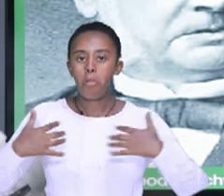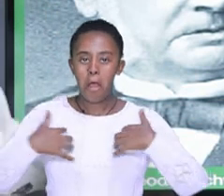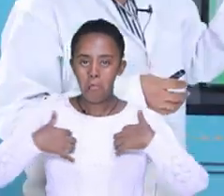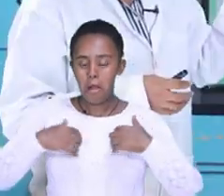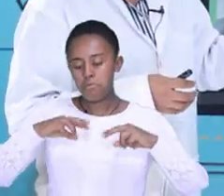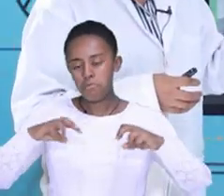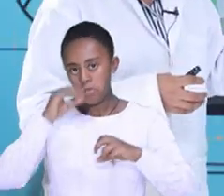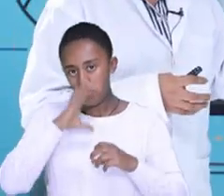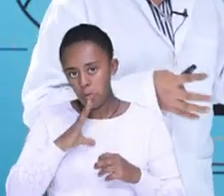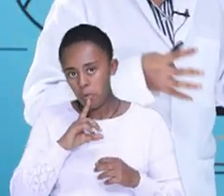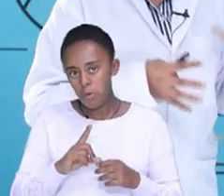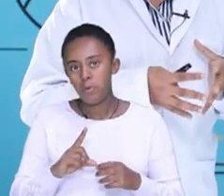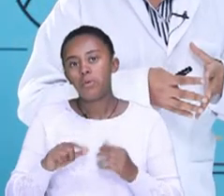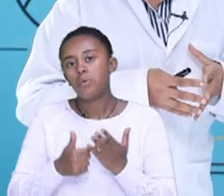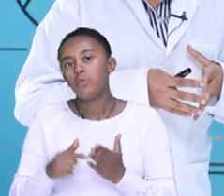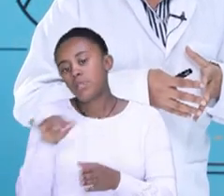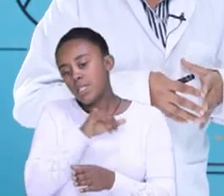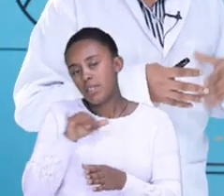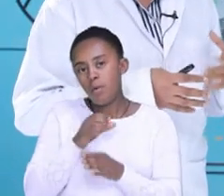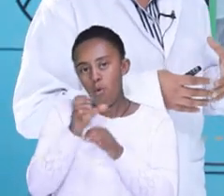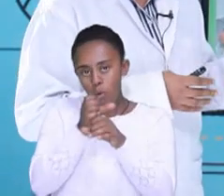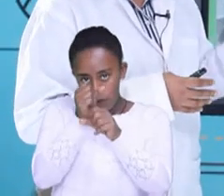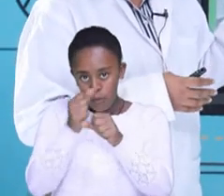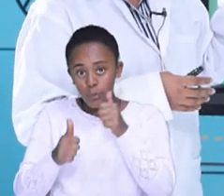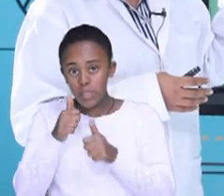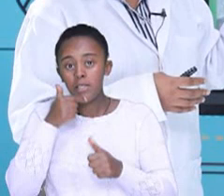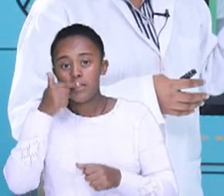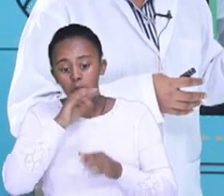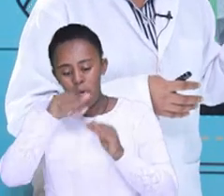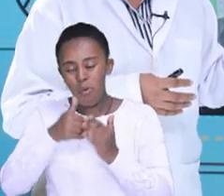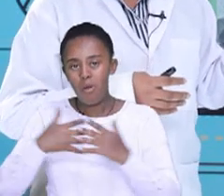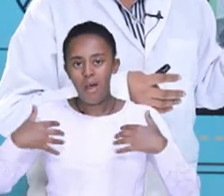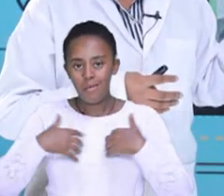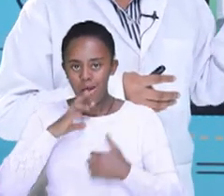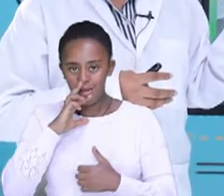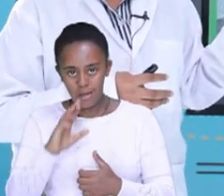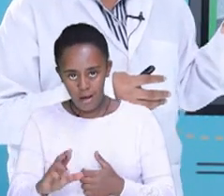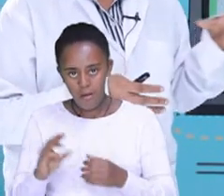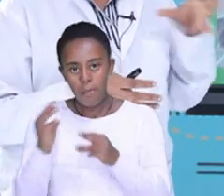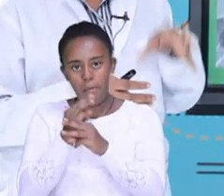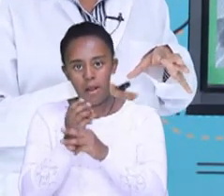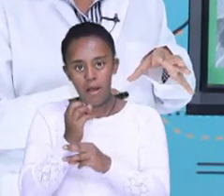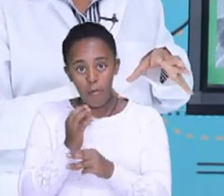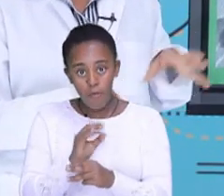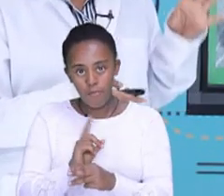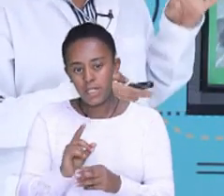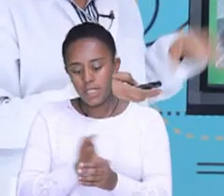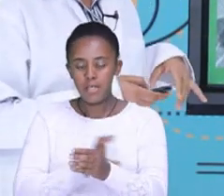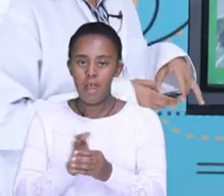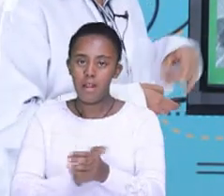animals, he also put the same conclusion, which says all animals are made up of